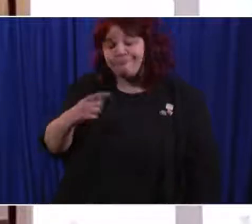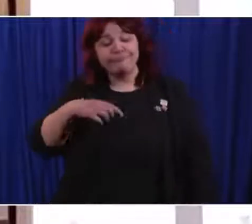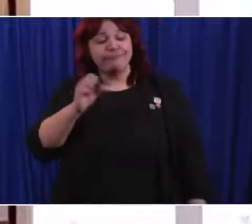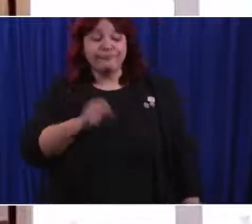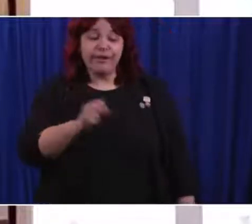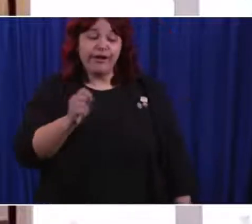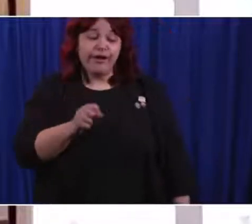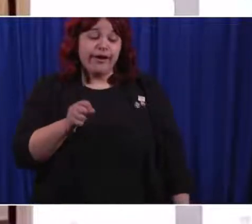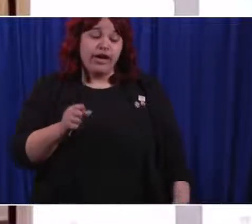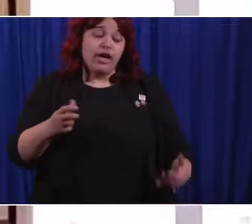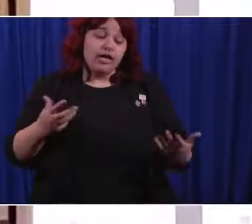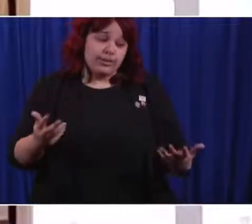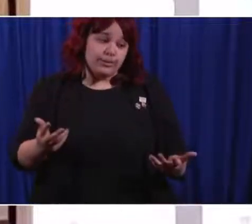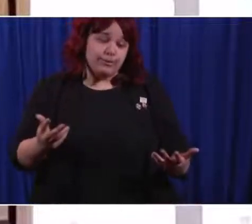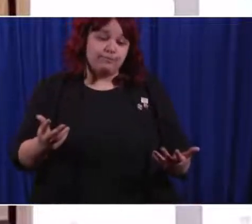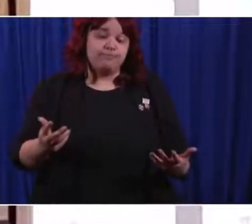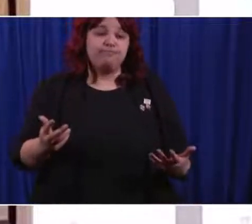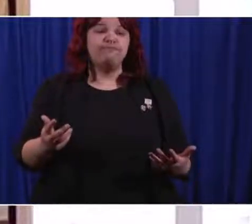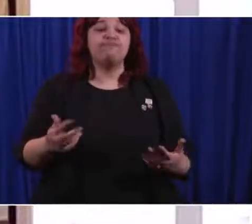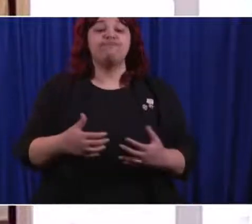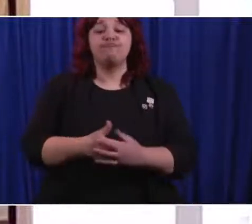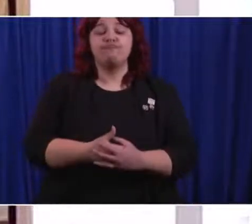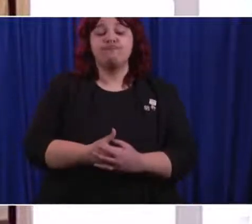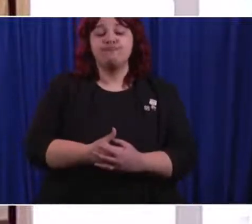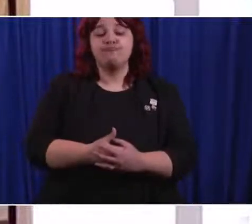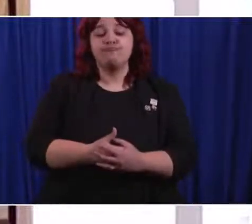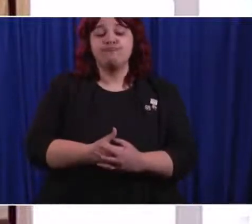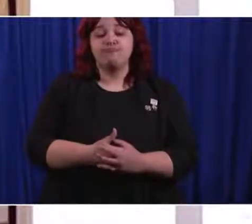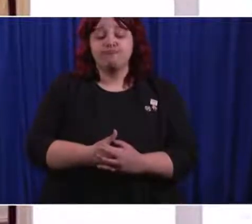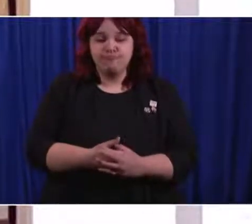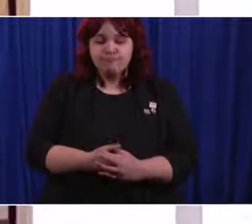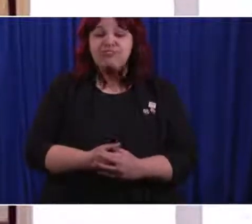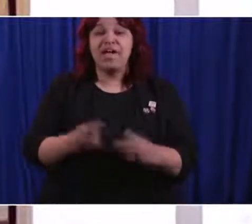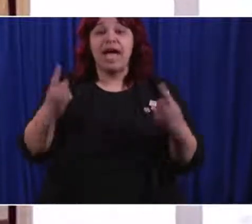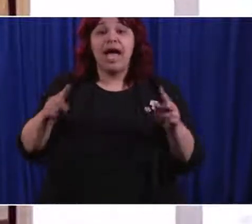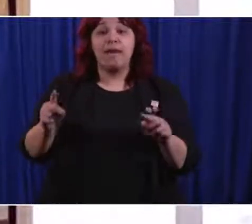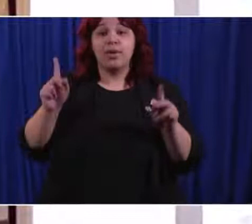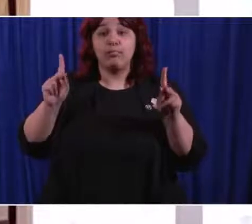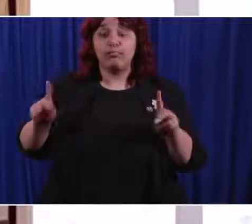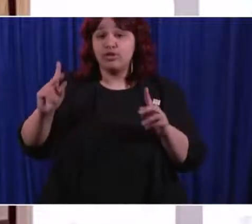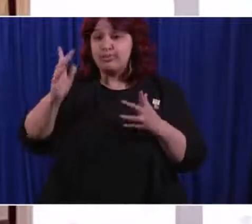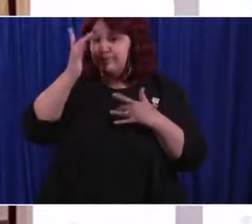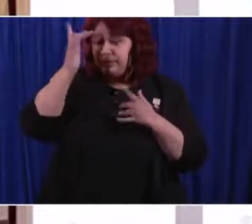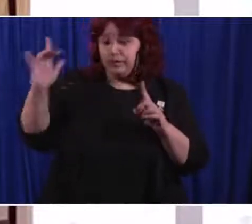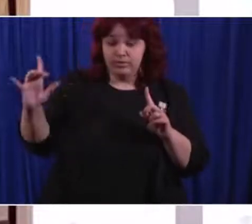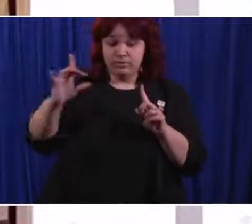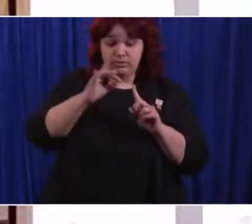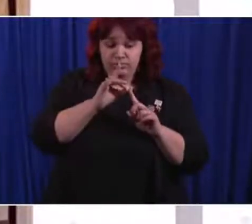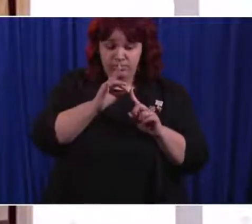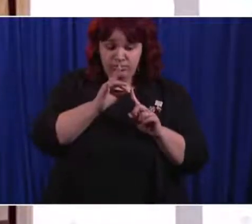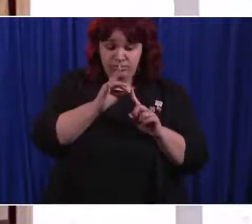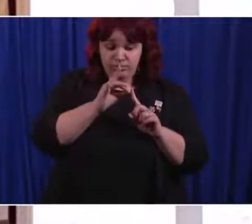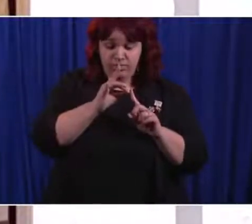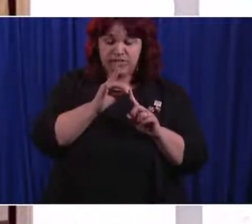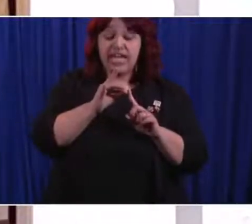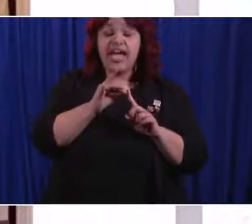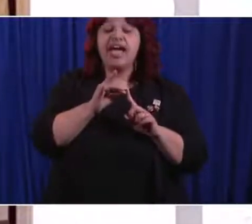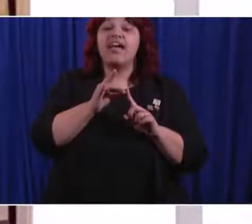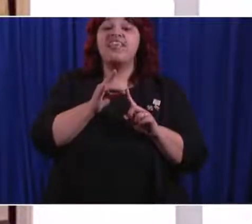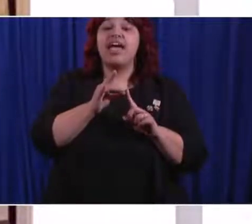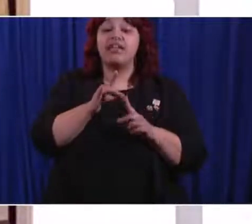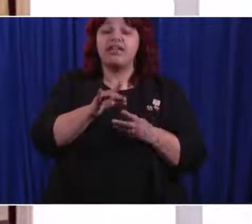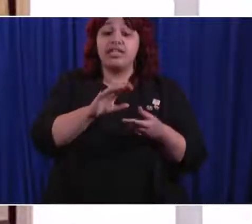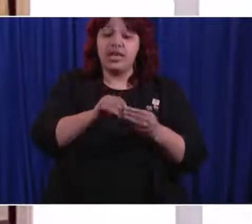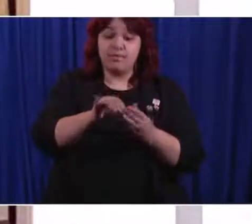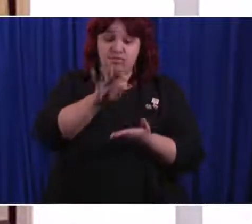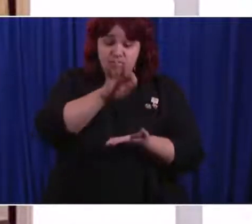in the pandemic, the incidence of repeat cases of COVID-19 or a follow-up